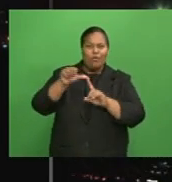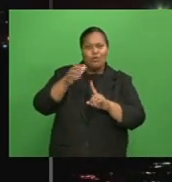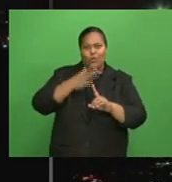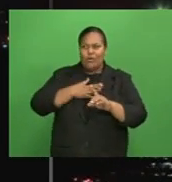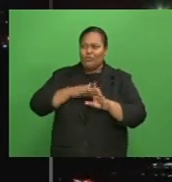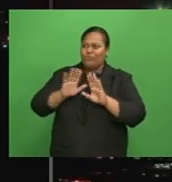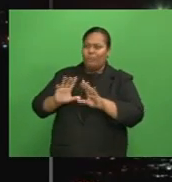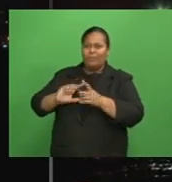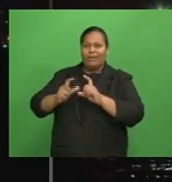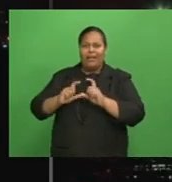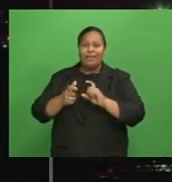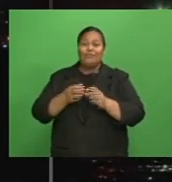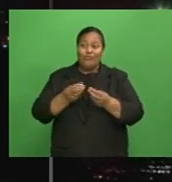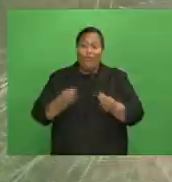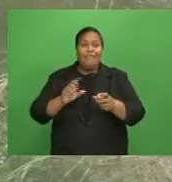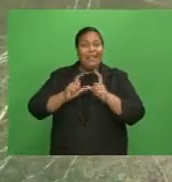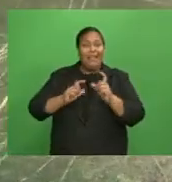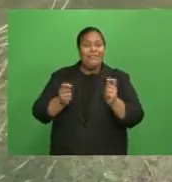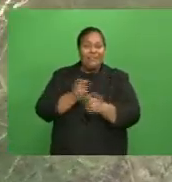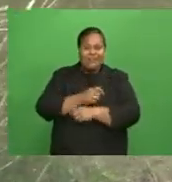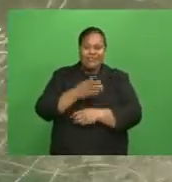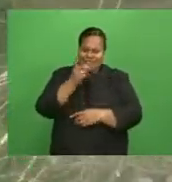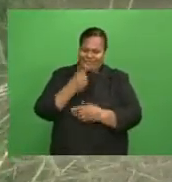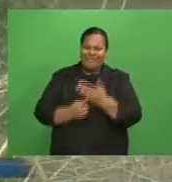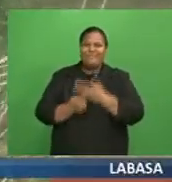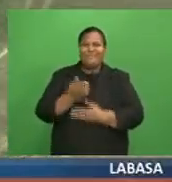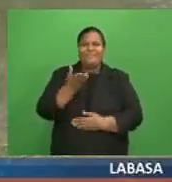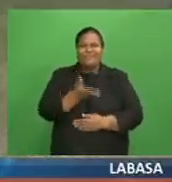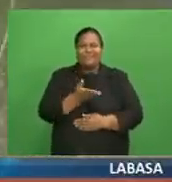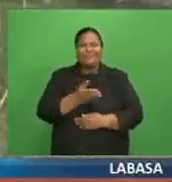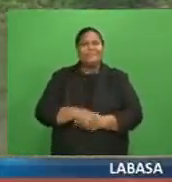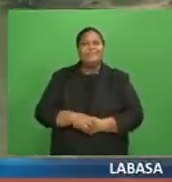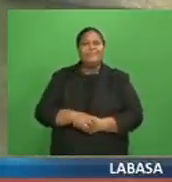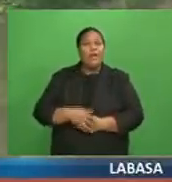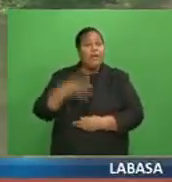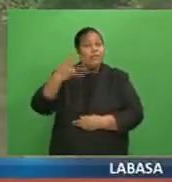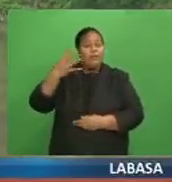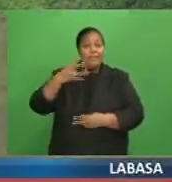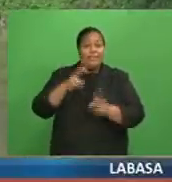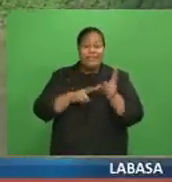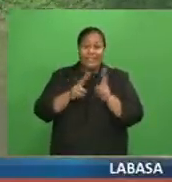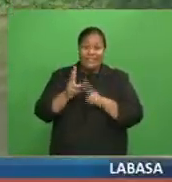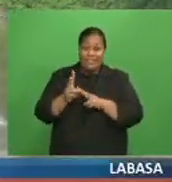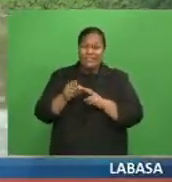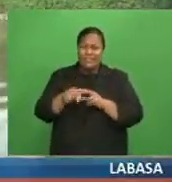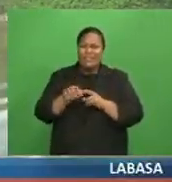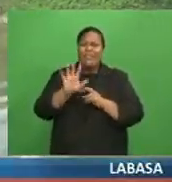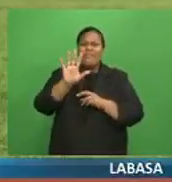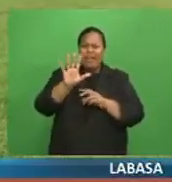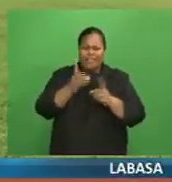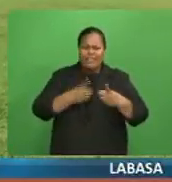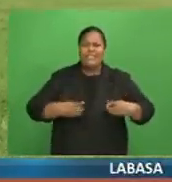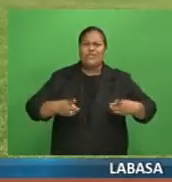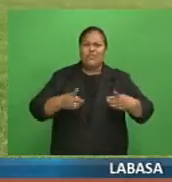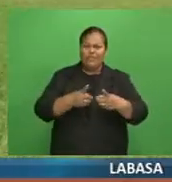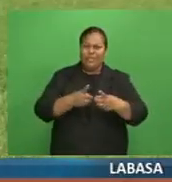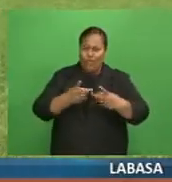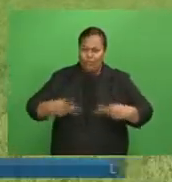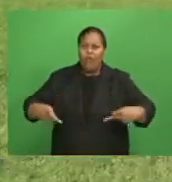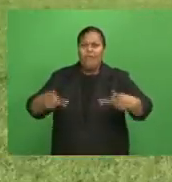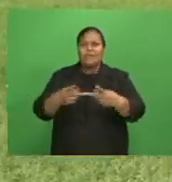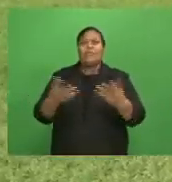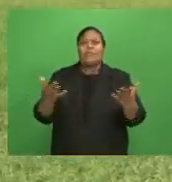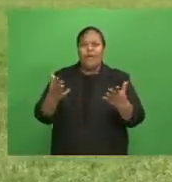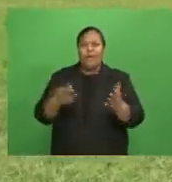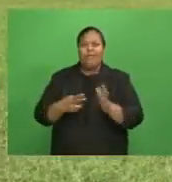nature-based solutions. 14 villages in 5 districts in the province of Madhuwata in the span of 2